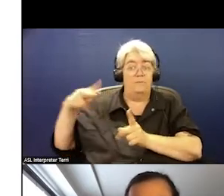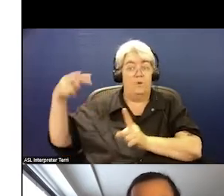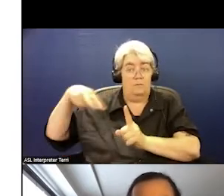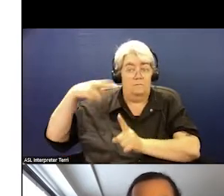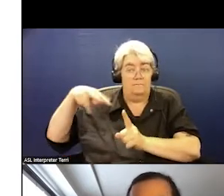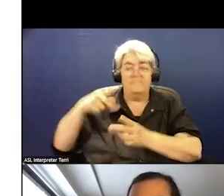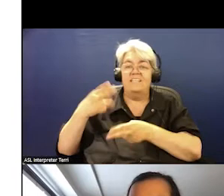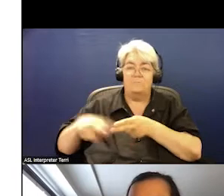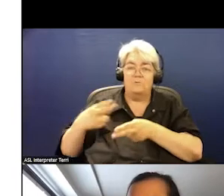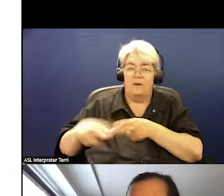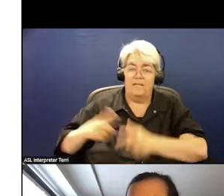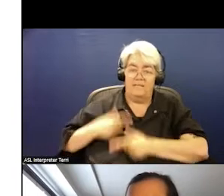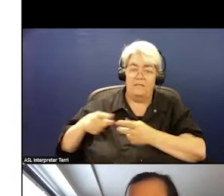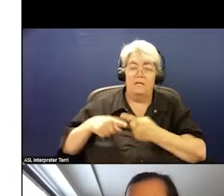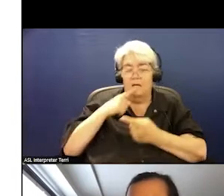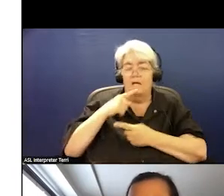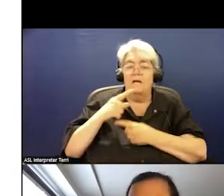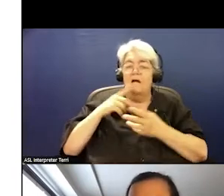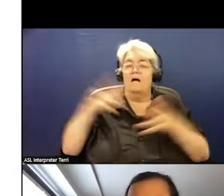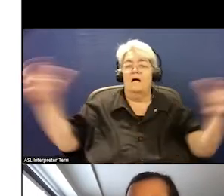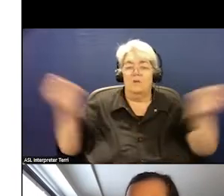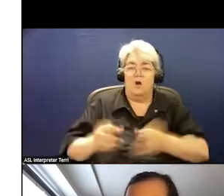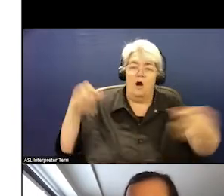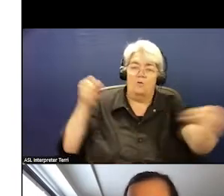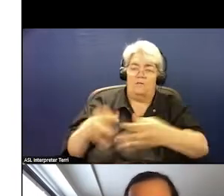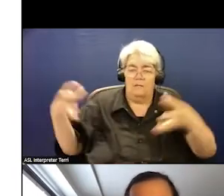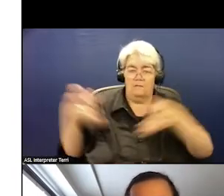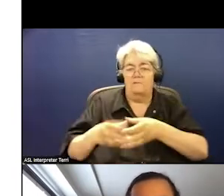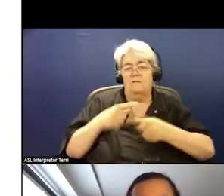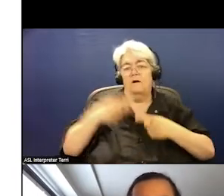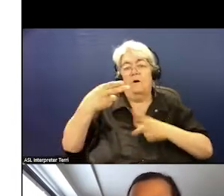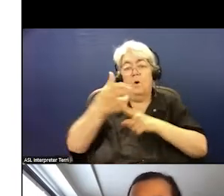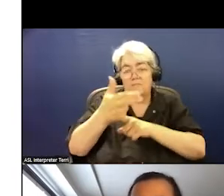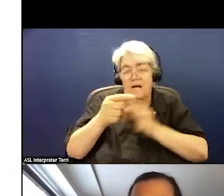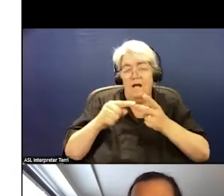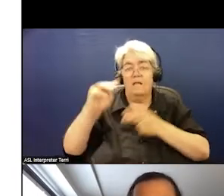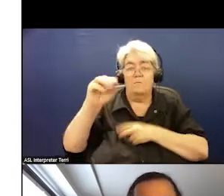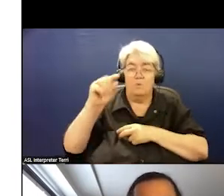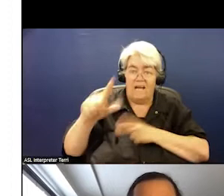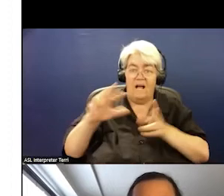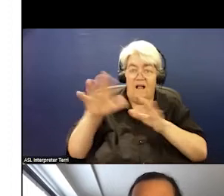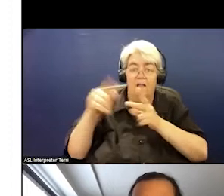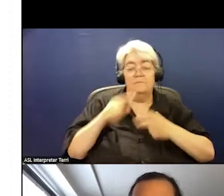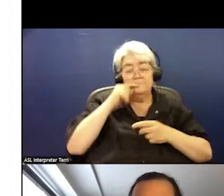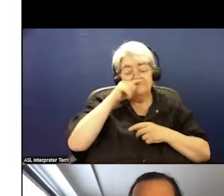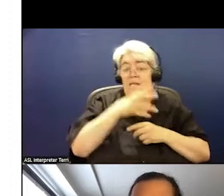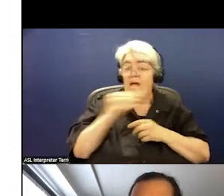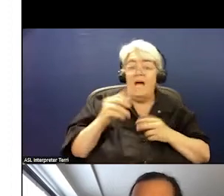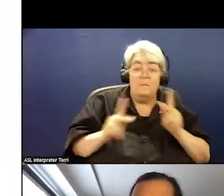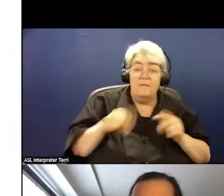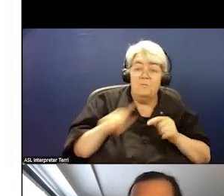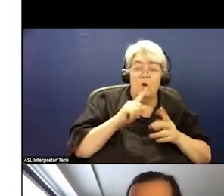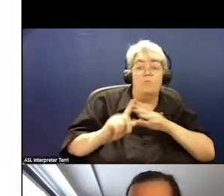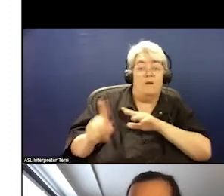living arrangement, including congregate shelter, transitional housing, hotels, and motels. It also includes people who would be considered runaway